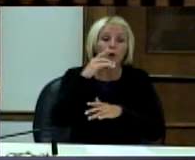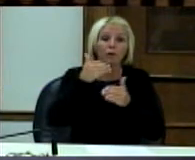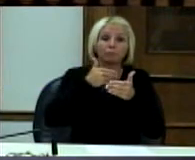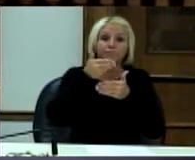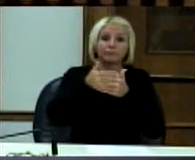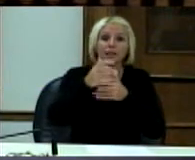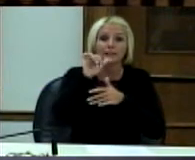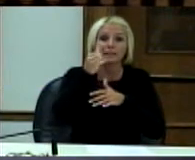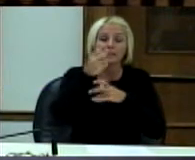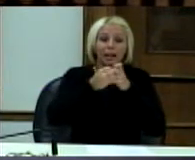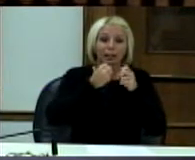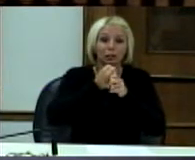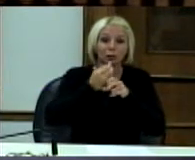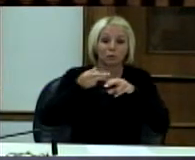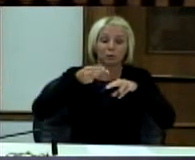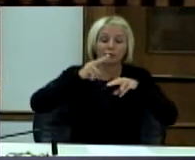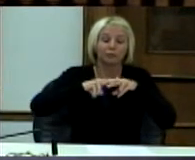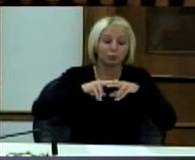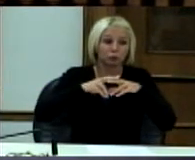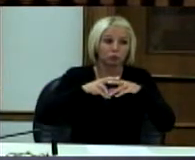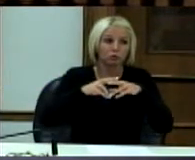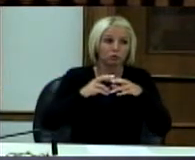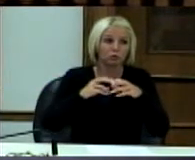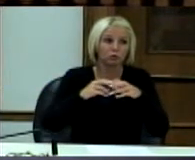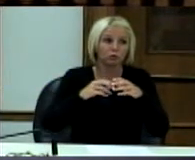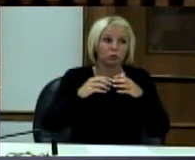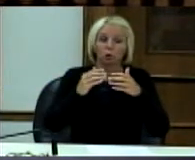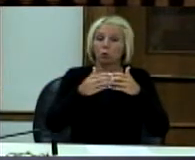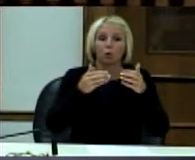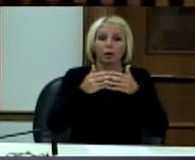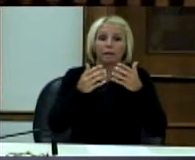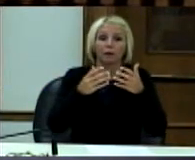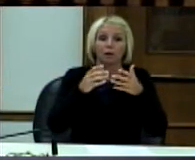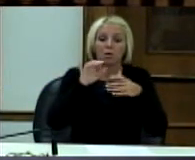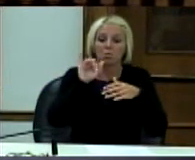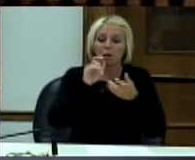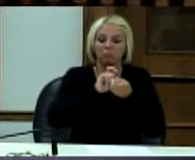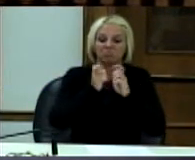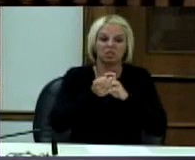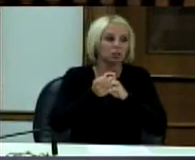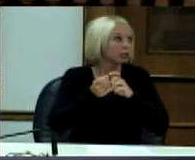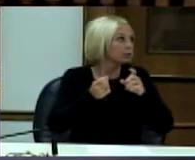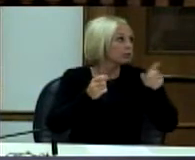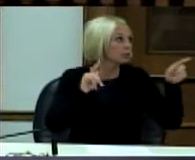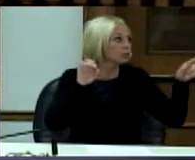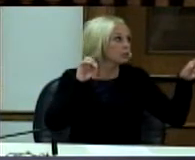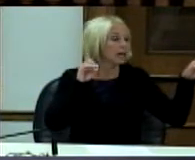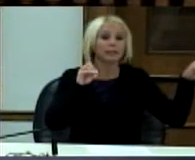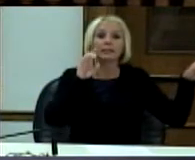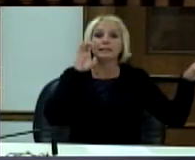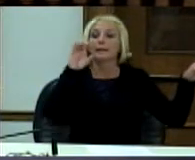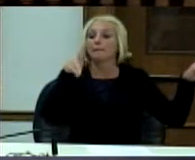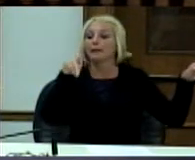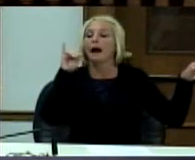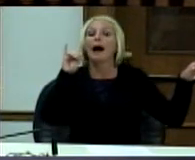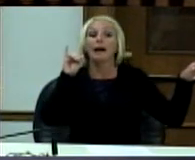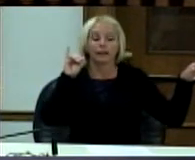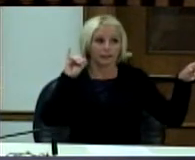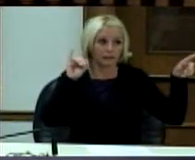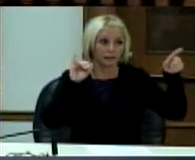for the next 10 years with an inflation factor of whatever that adjustment would be. And I know CPI. that's- Yeah,